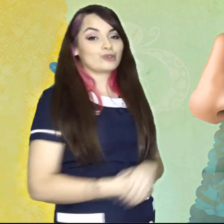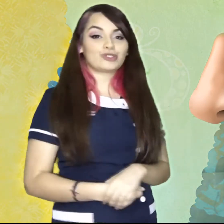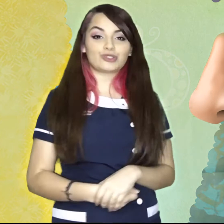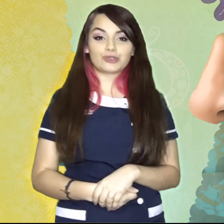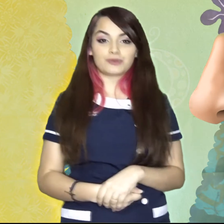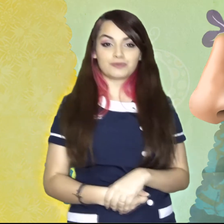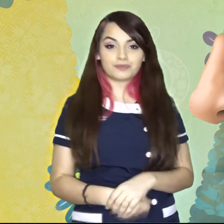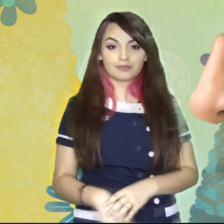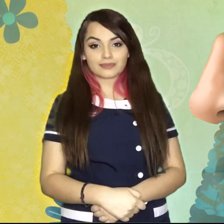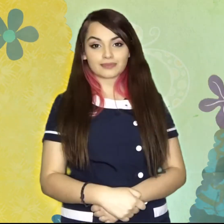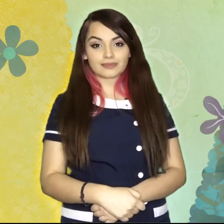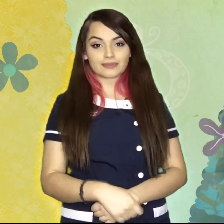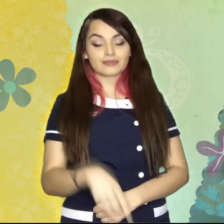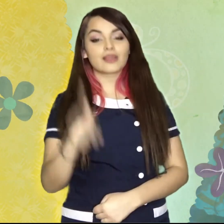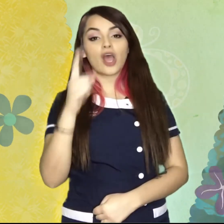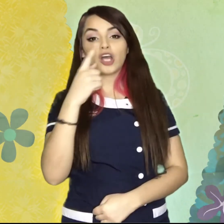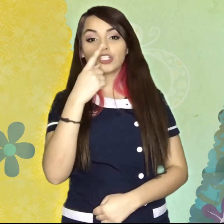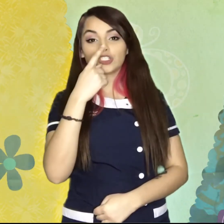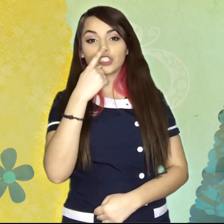Nose.